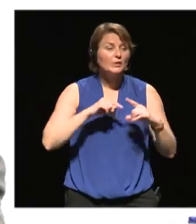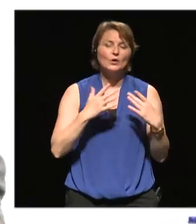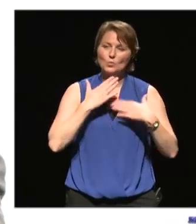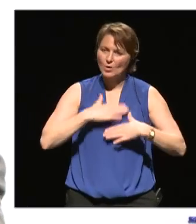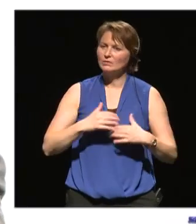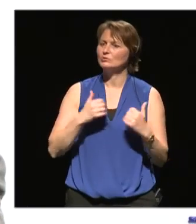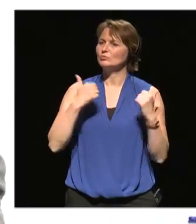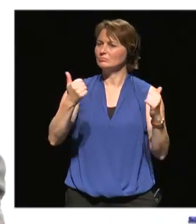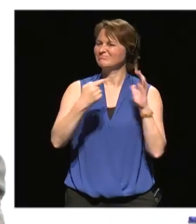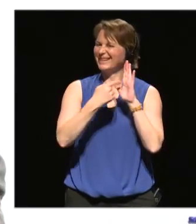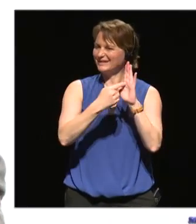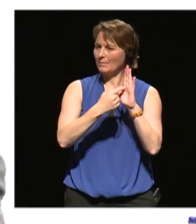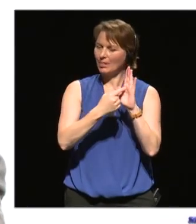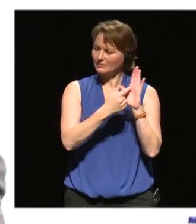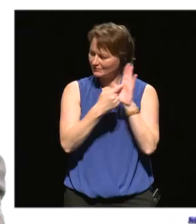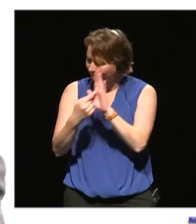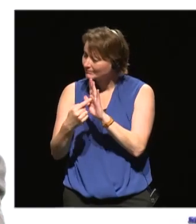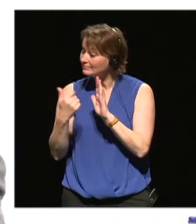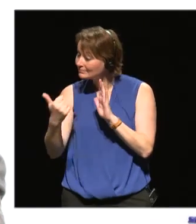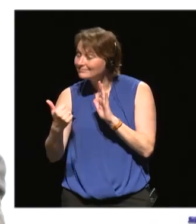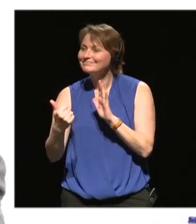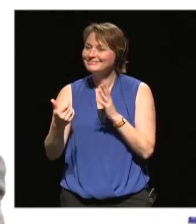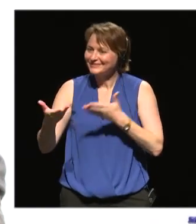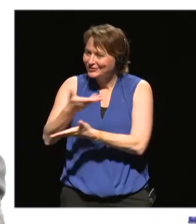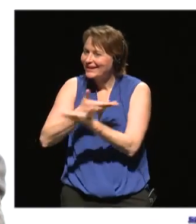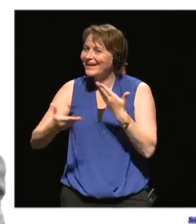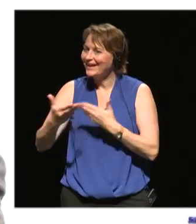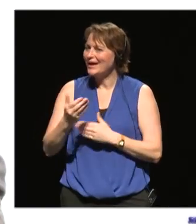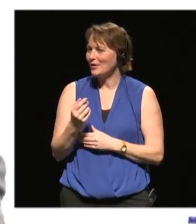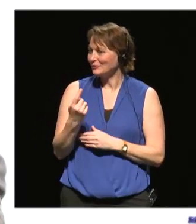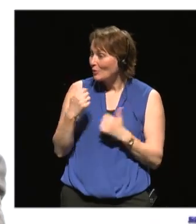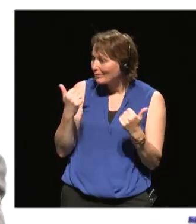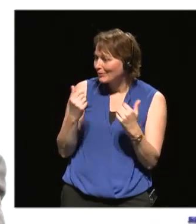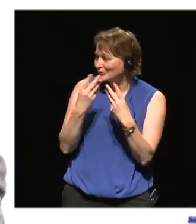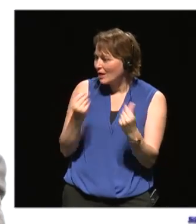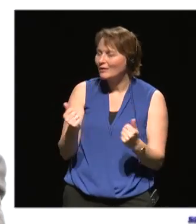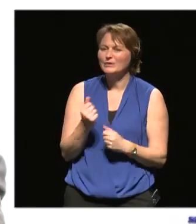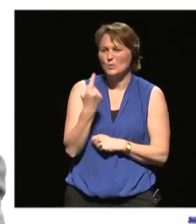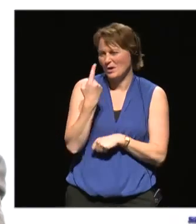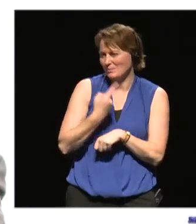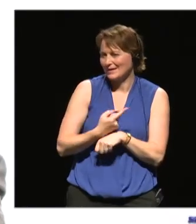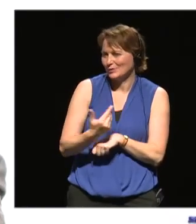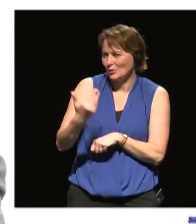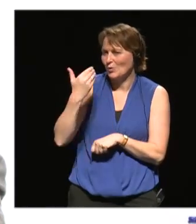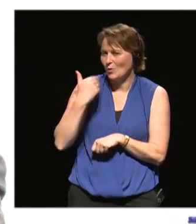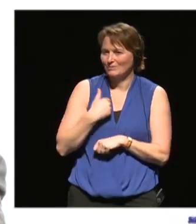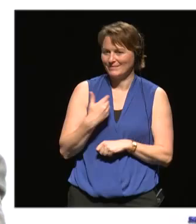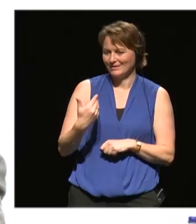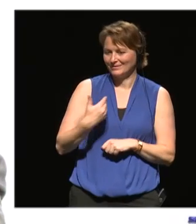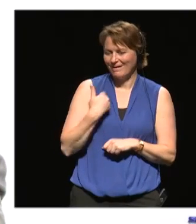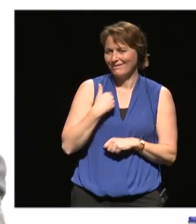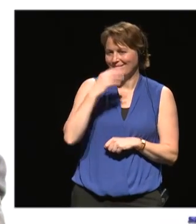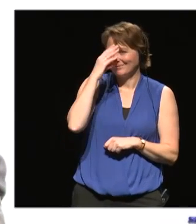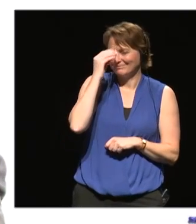good practices, share solutions that work. The young lady said this a minute ago, that this is about survival, of course.